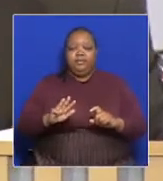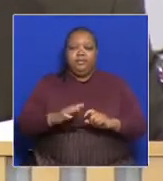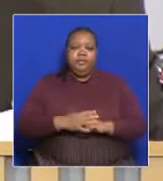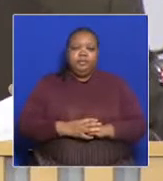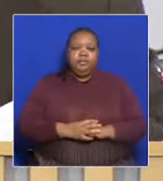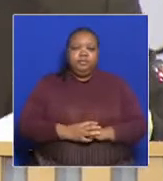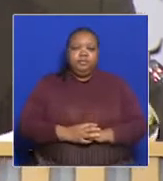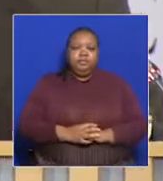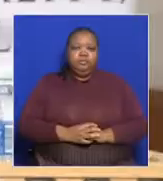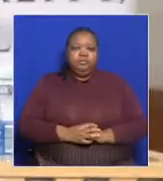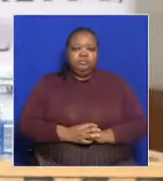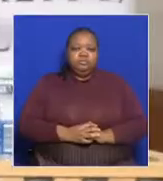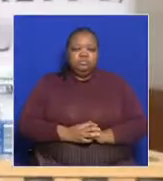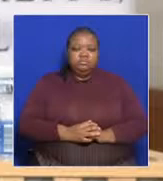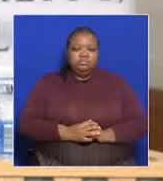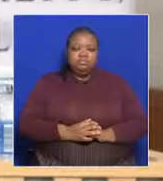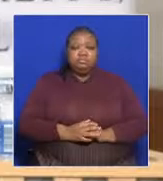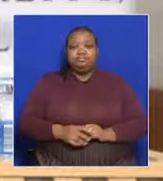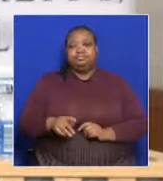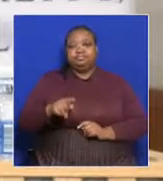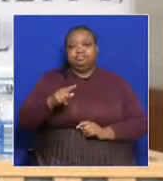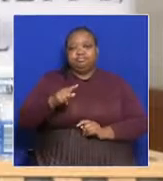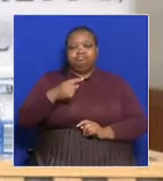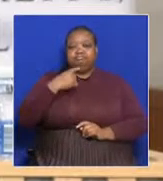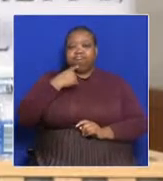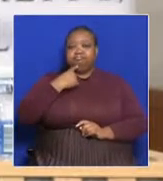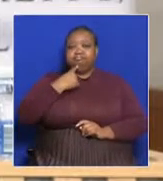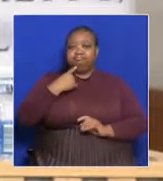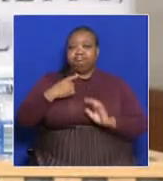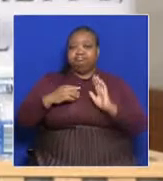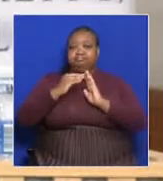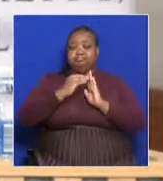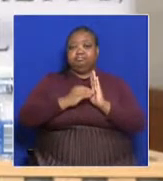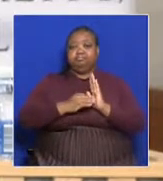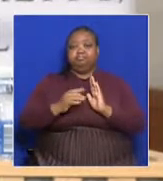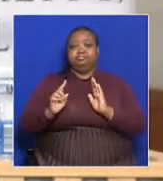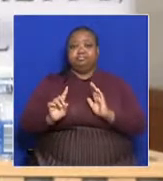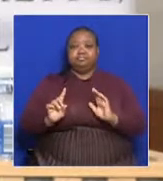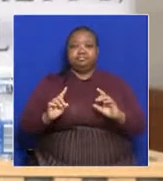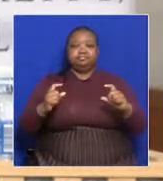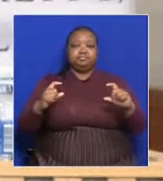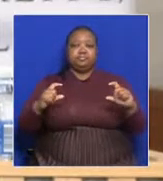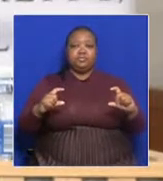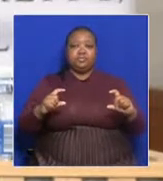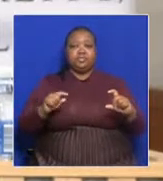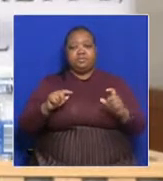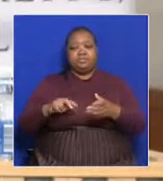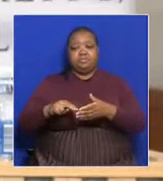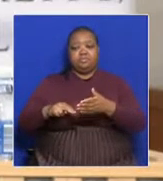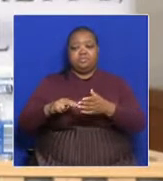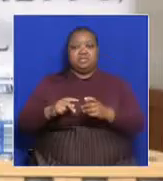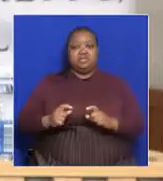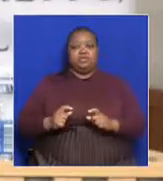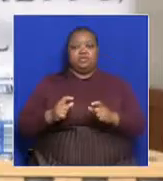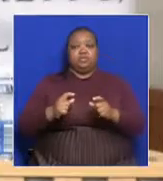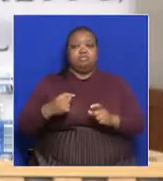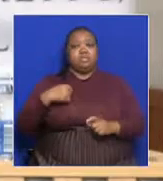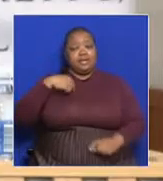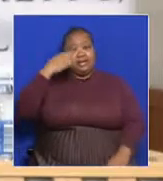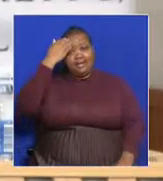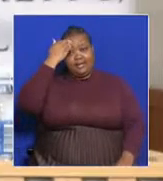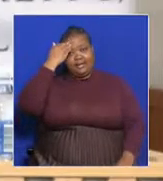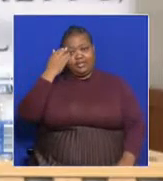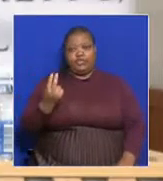You state in that paragraph, and I'll just read it out quickly. I knew that 2 police stations that